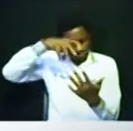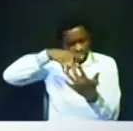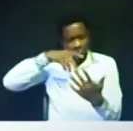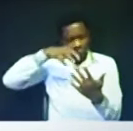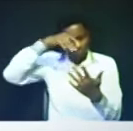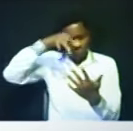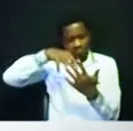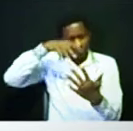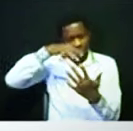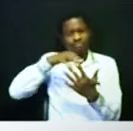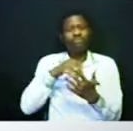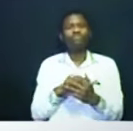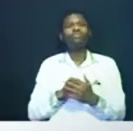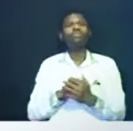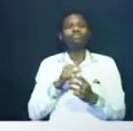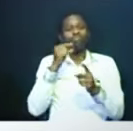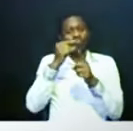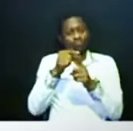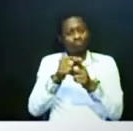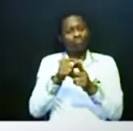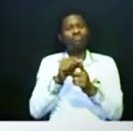meditating upon it,